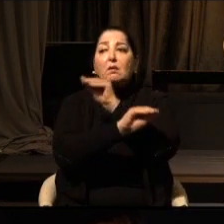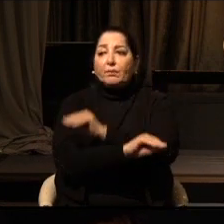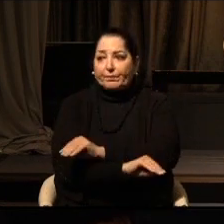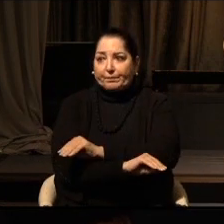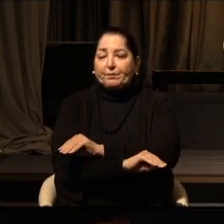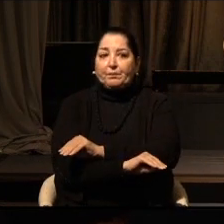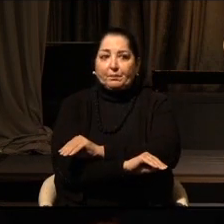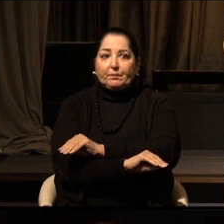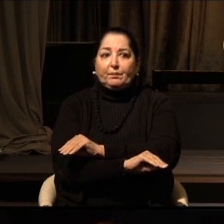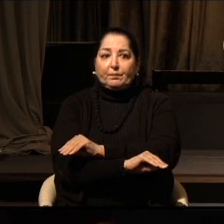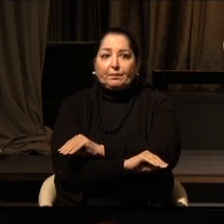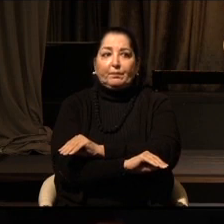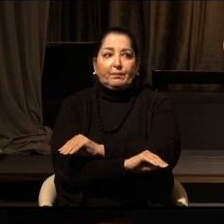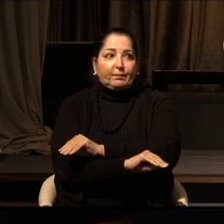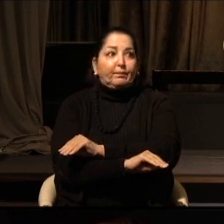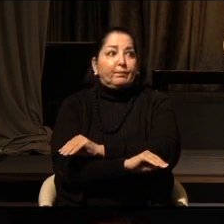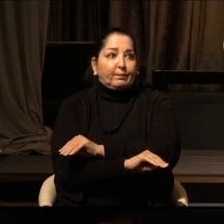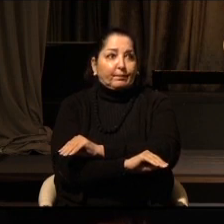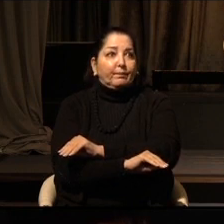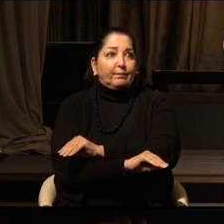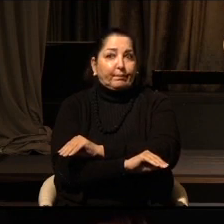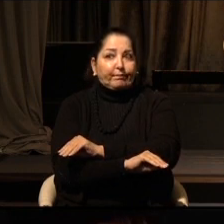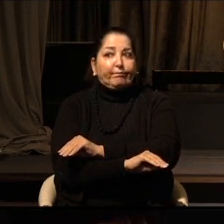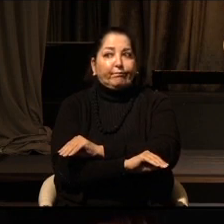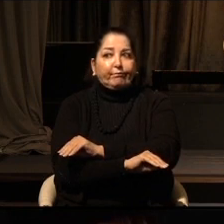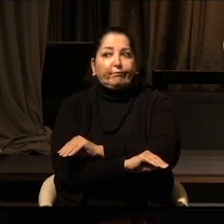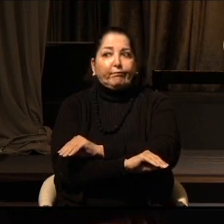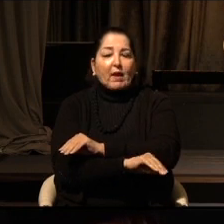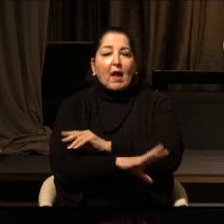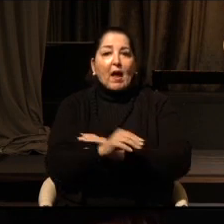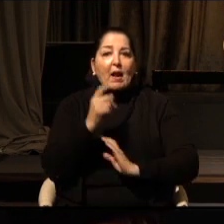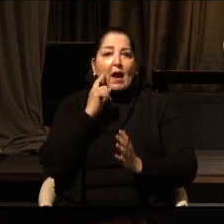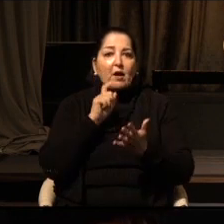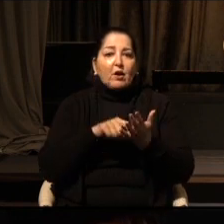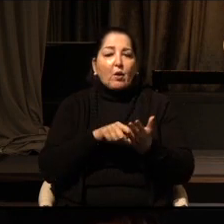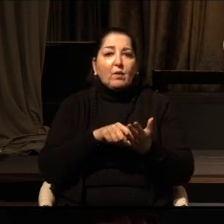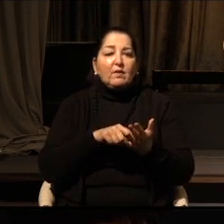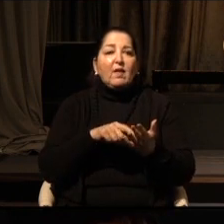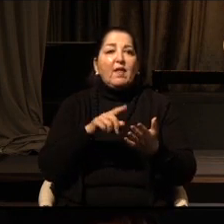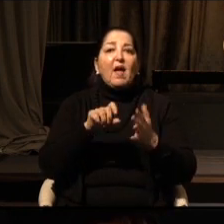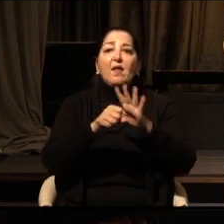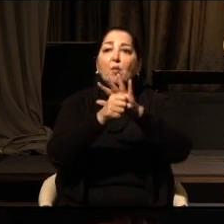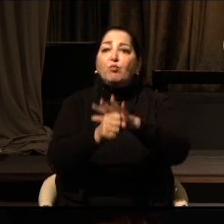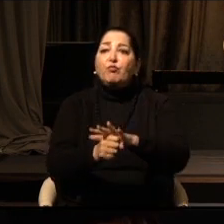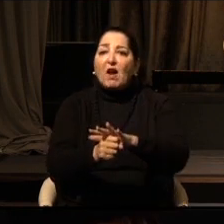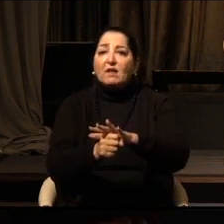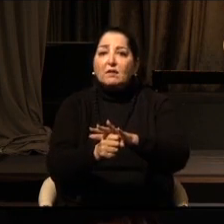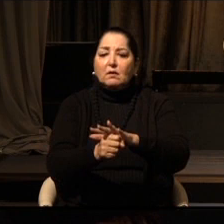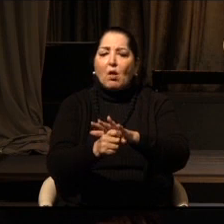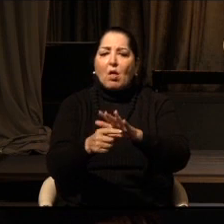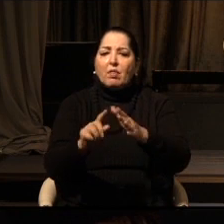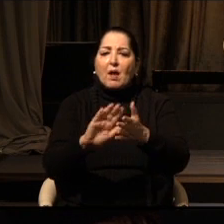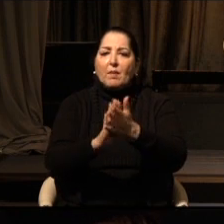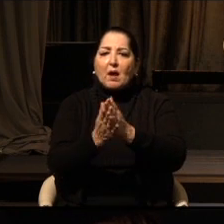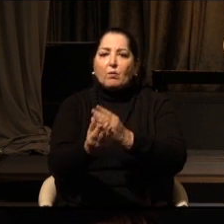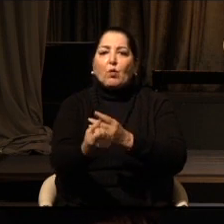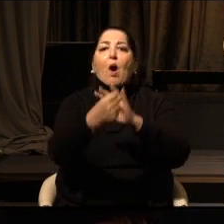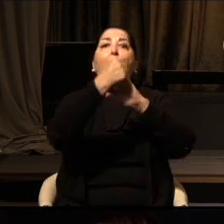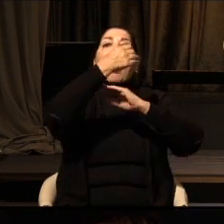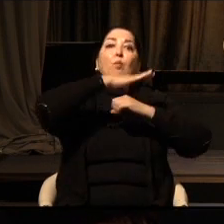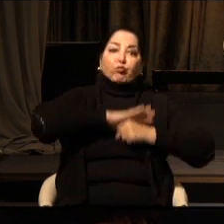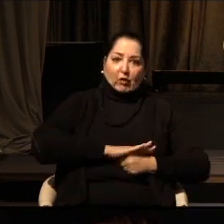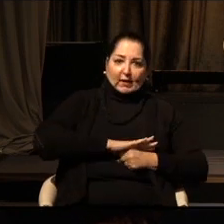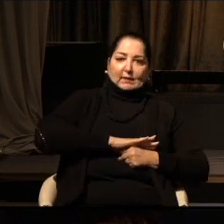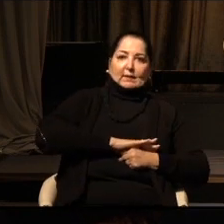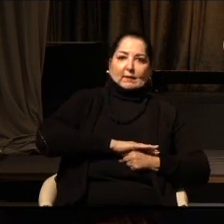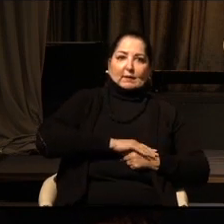Until I notice that I feel oppressed by the oppressed. Until I notice that